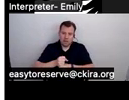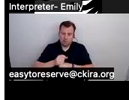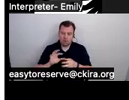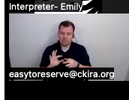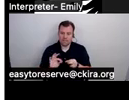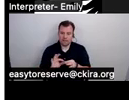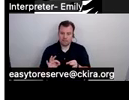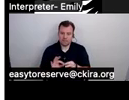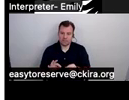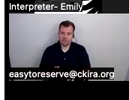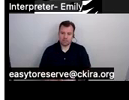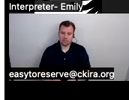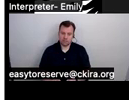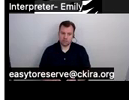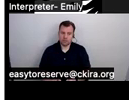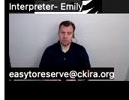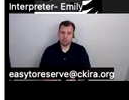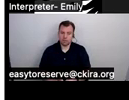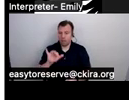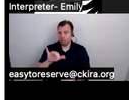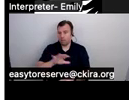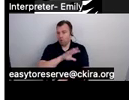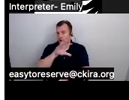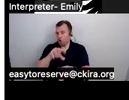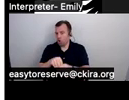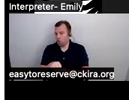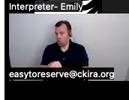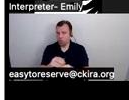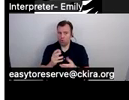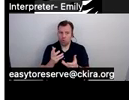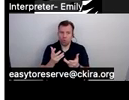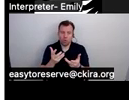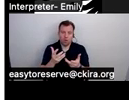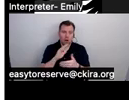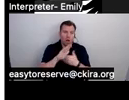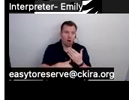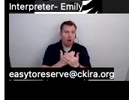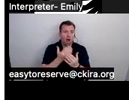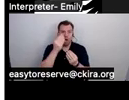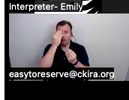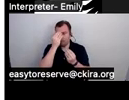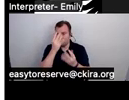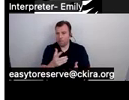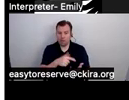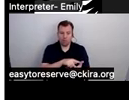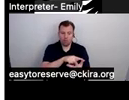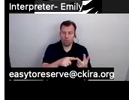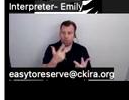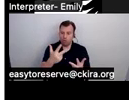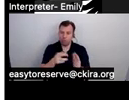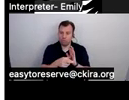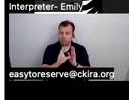summary statement will include all the information that those 3 reviewers, they will give